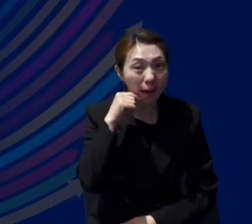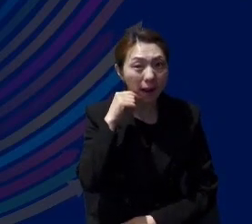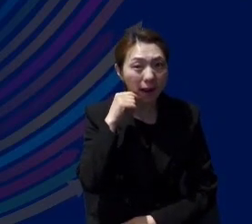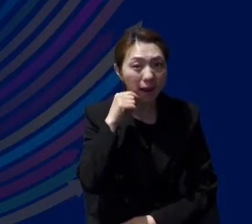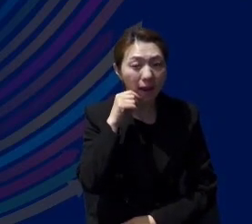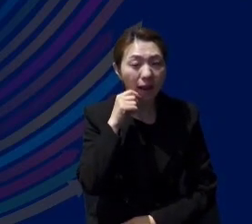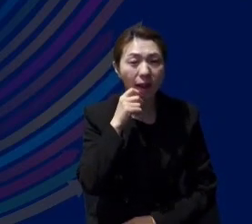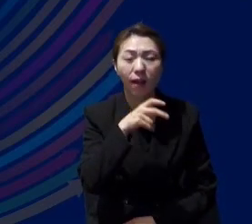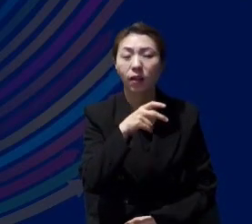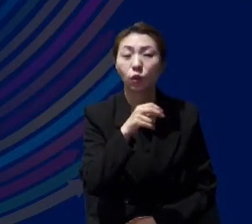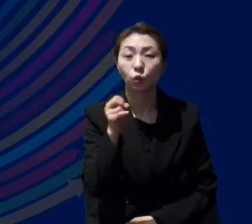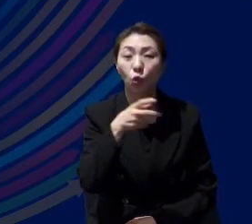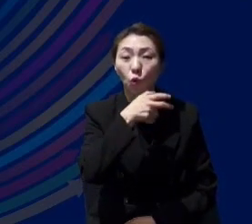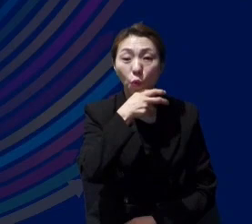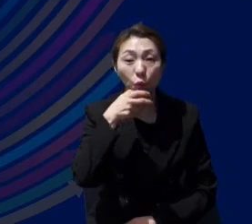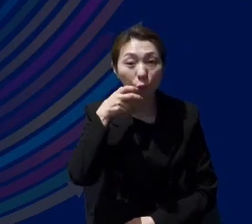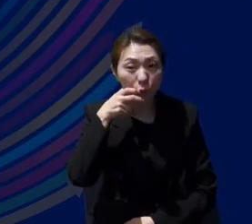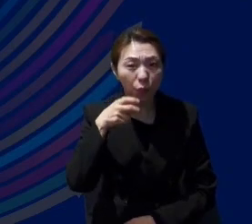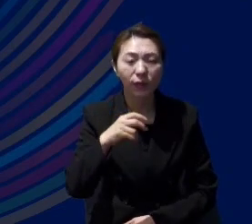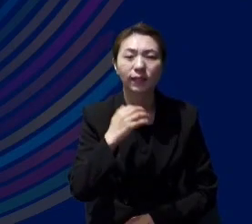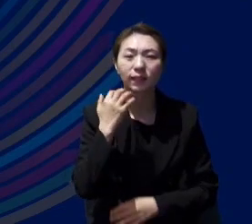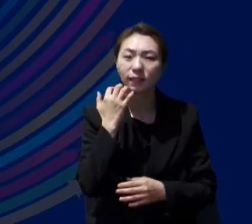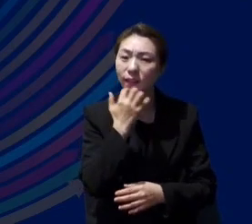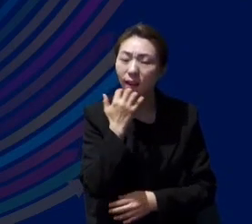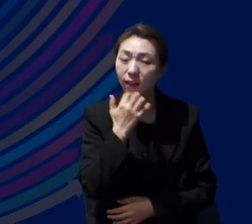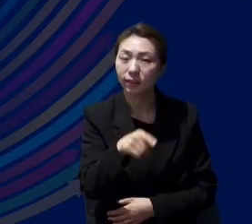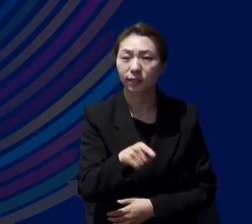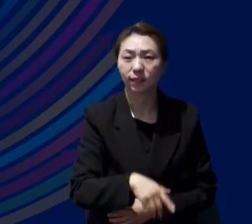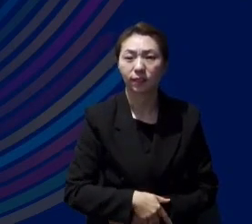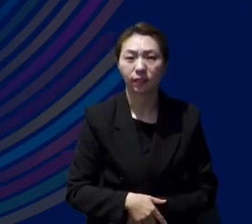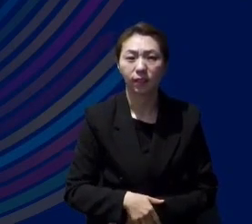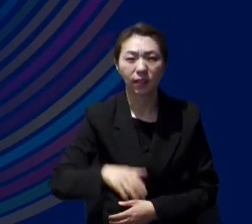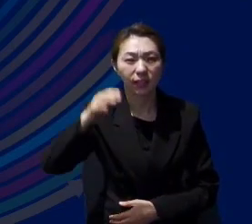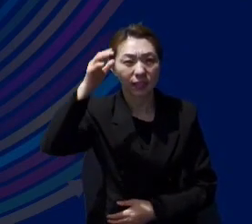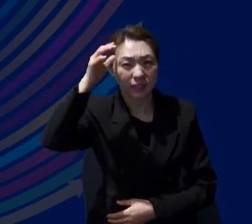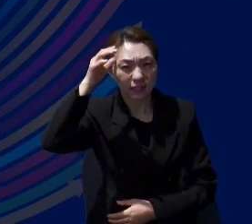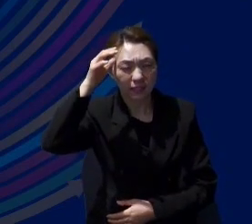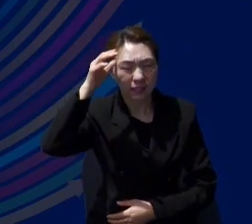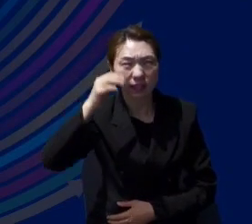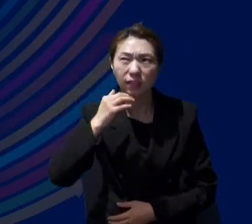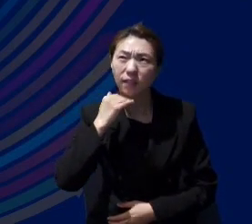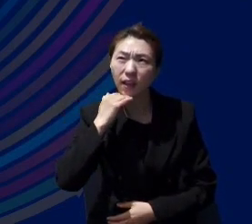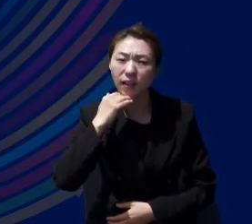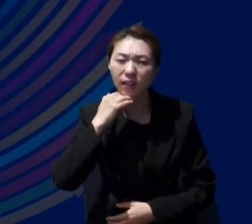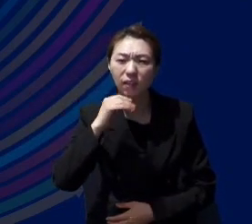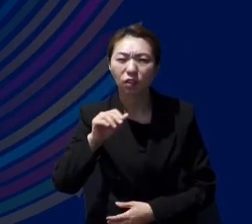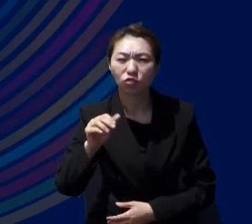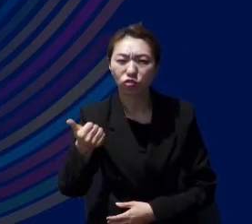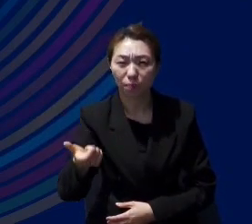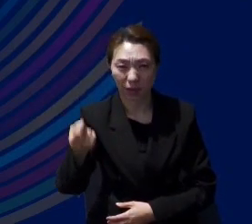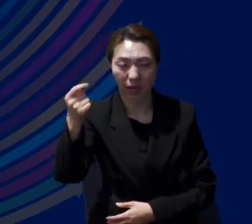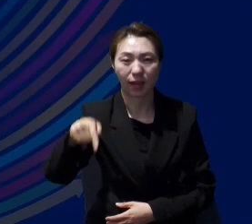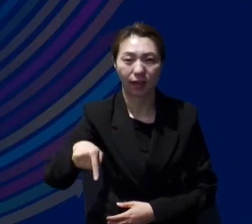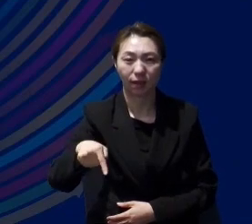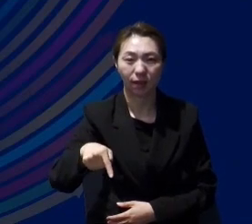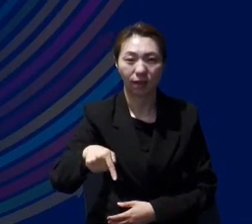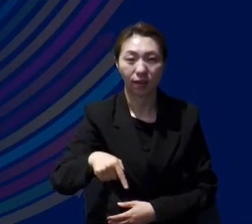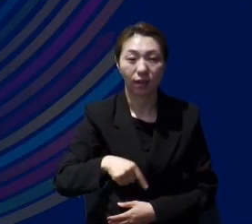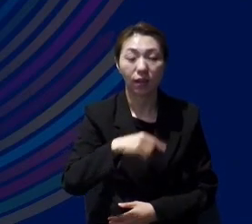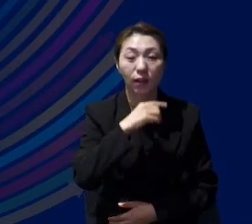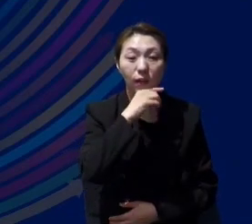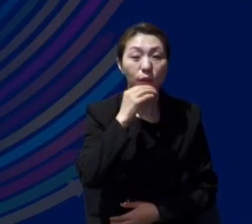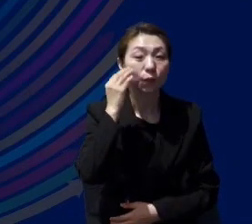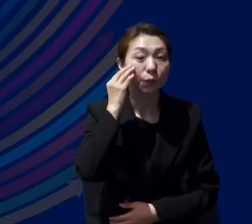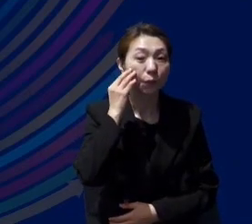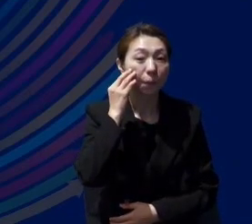life expectancy was typically lower. And then the greens and blues are places and populations where life expectancy